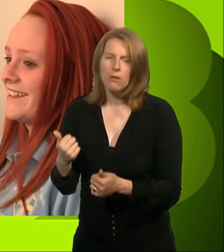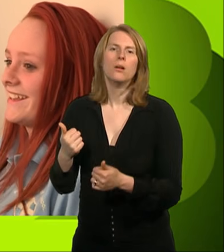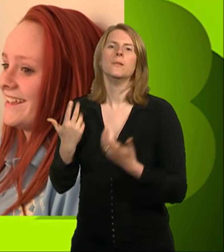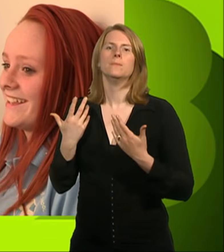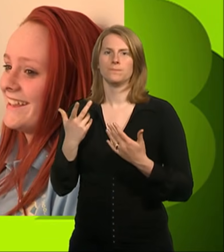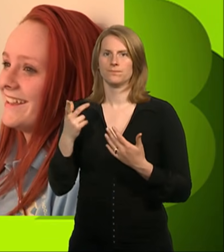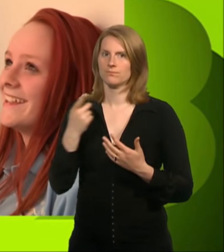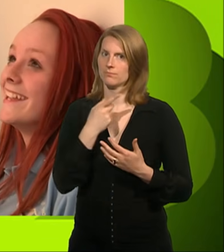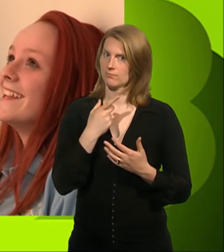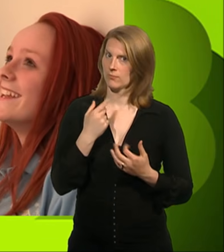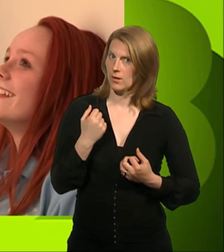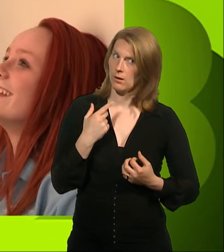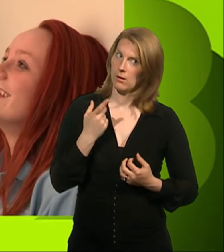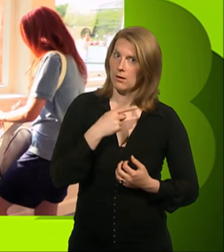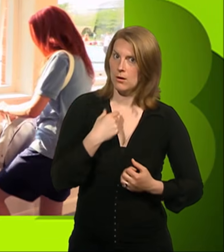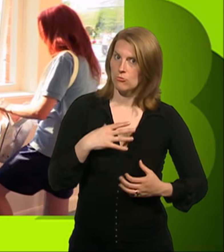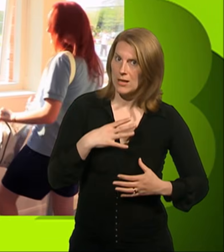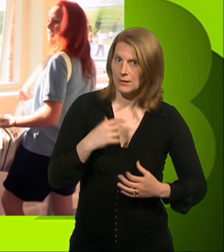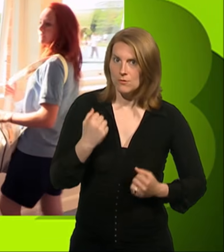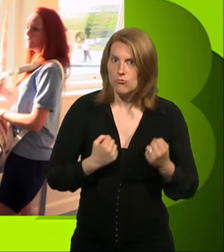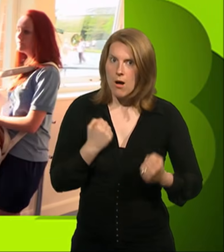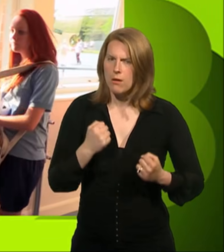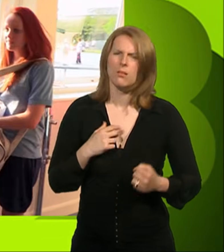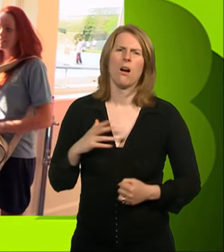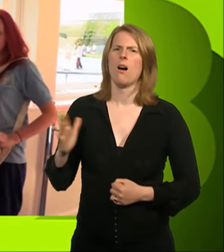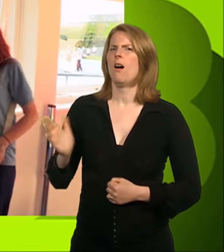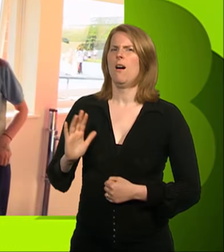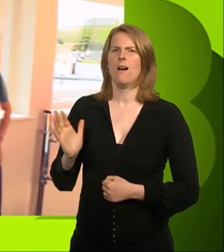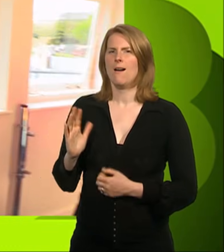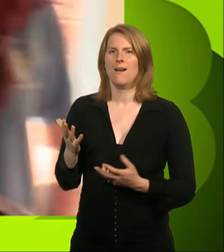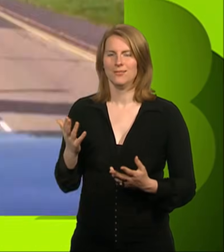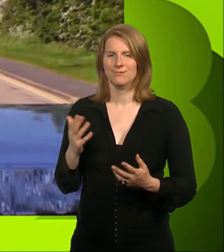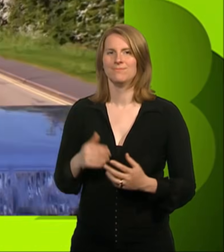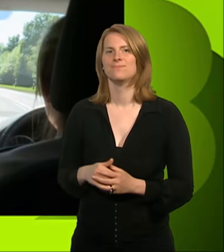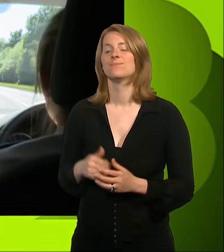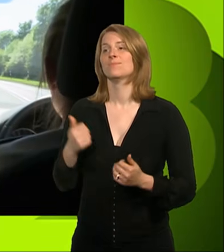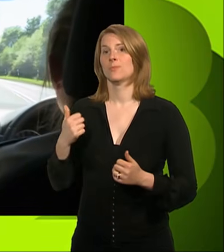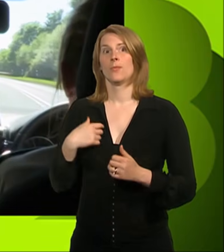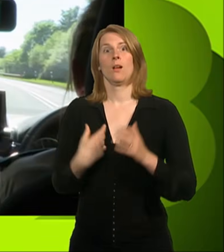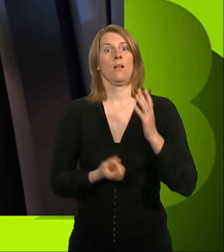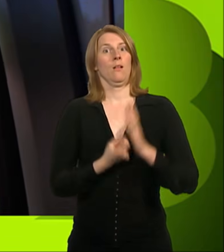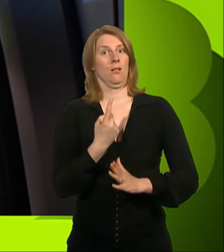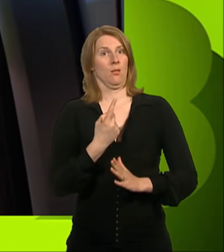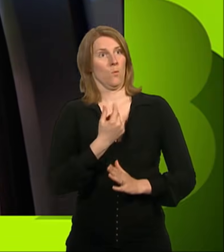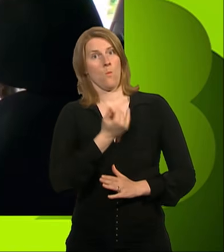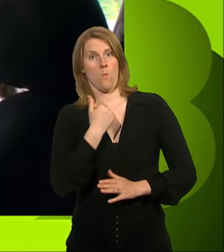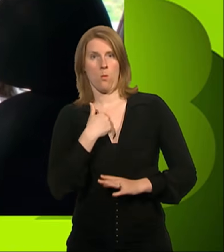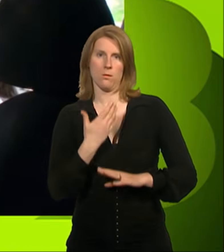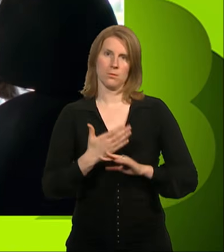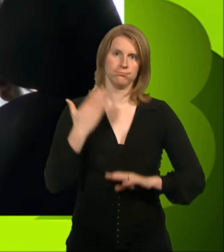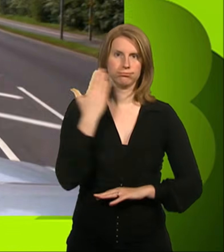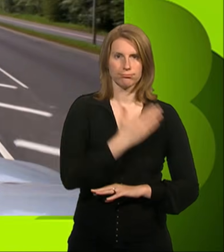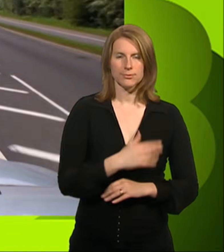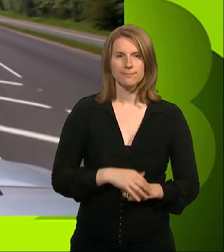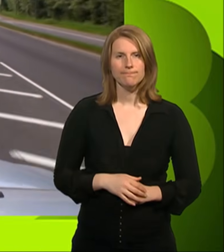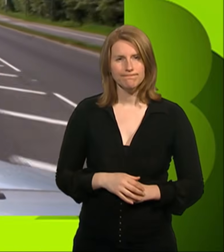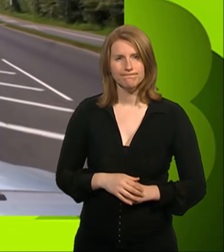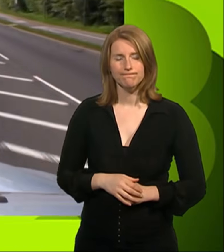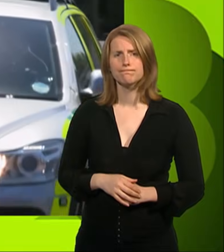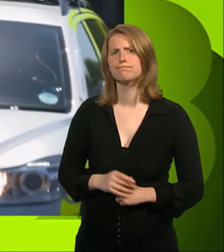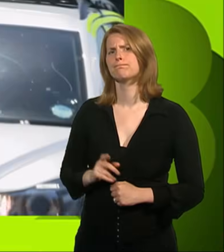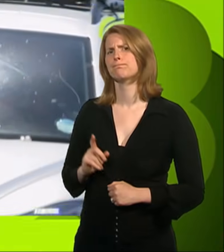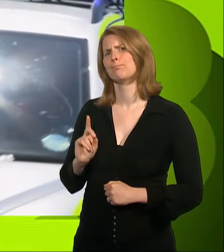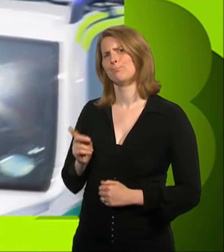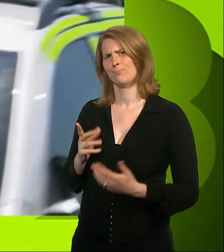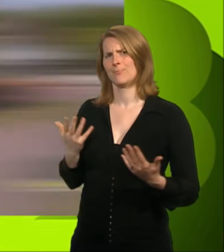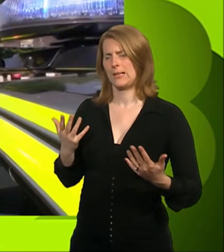get ready for the next call-out. Bye. Good luck. Take care. With hundreds of rapid response crews like this